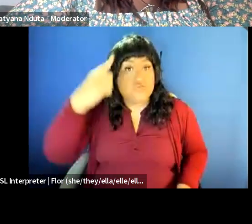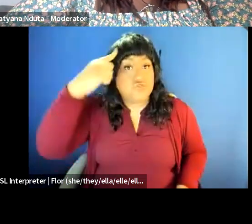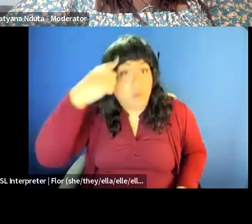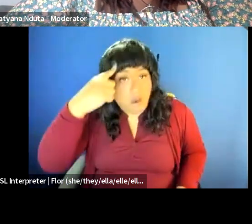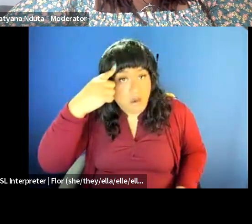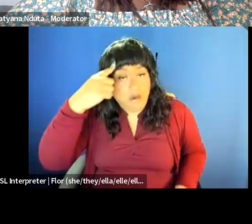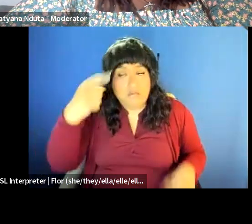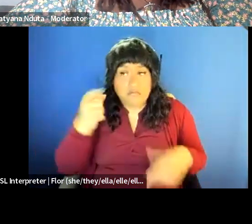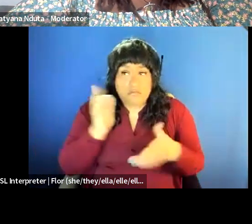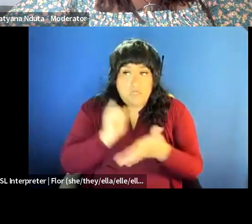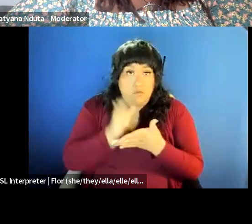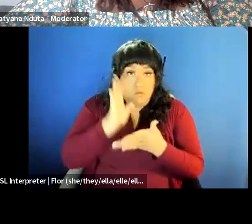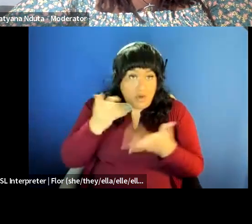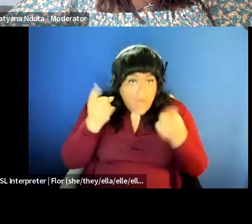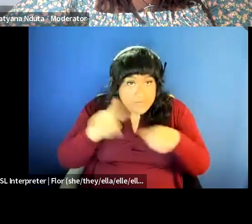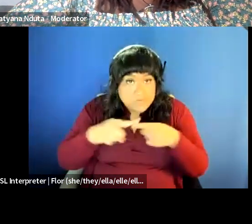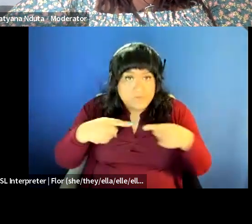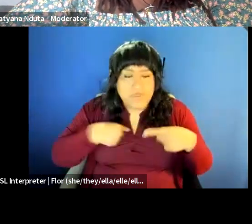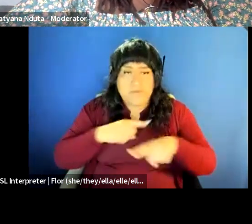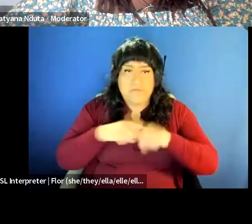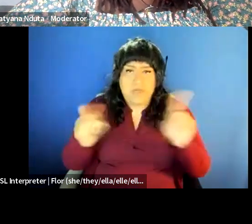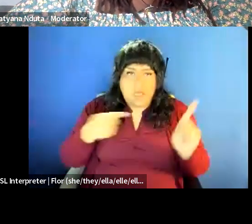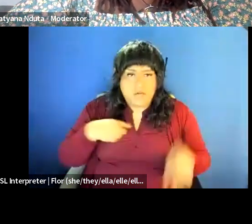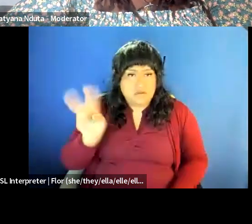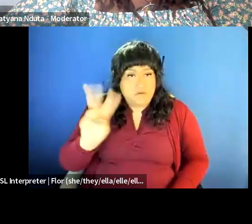would happen to me, but I was a victim of a